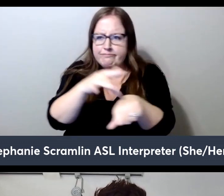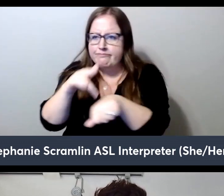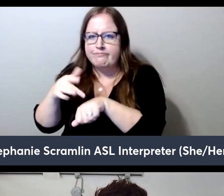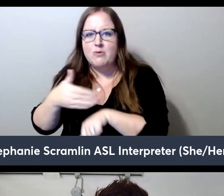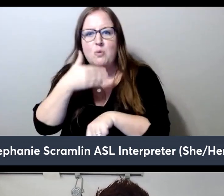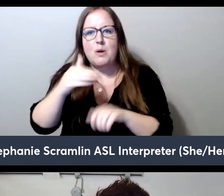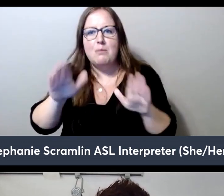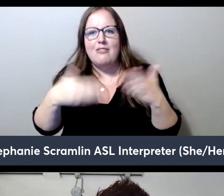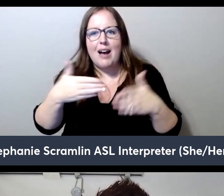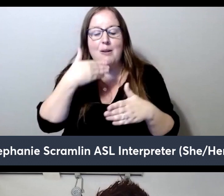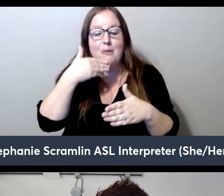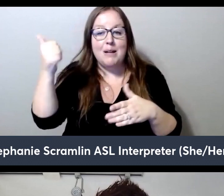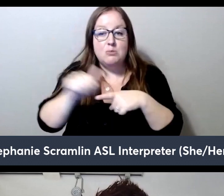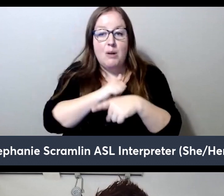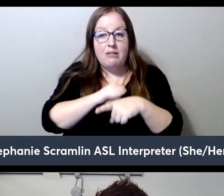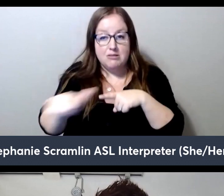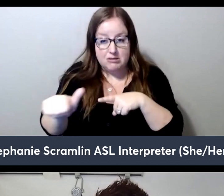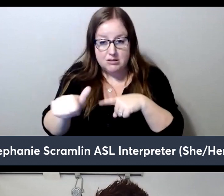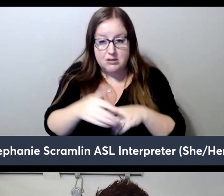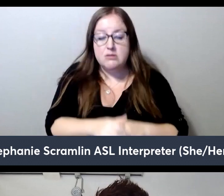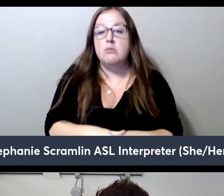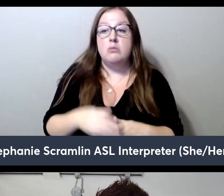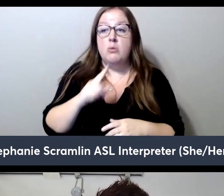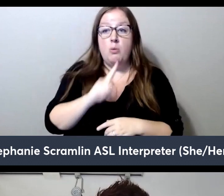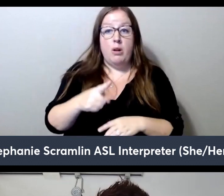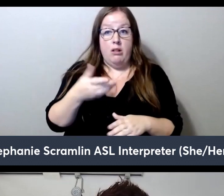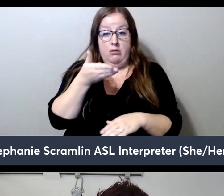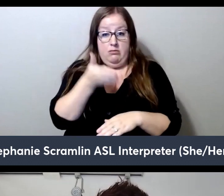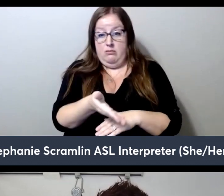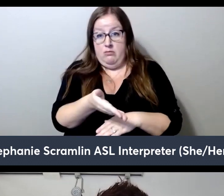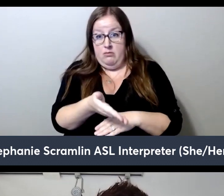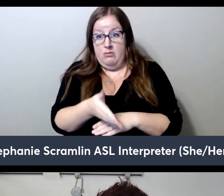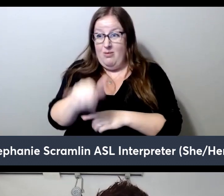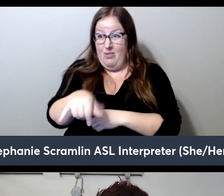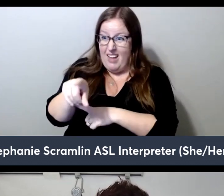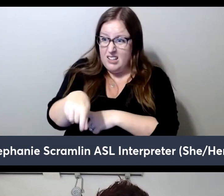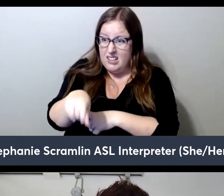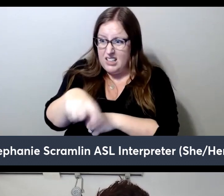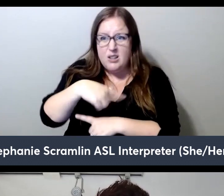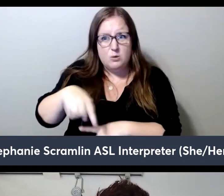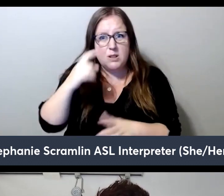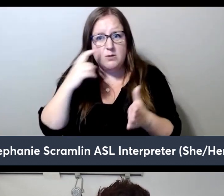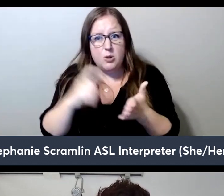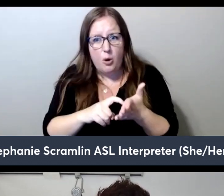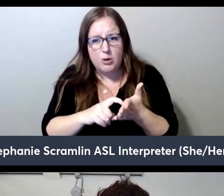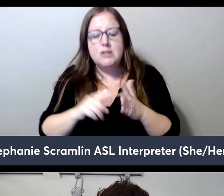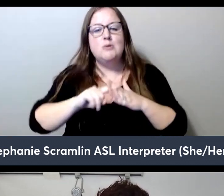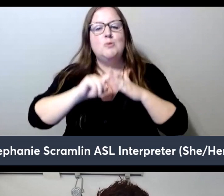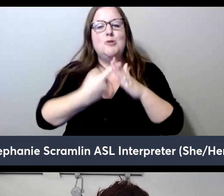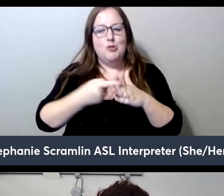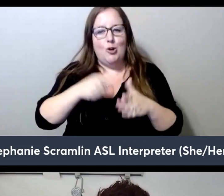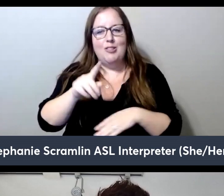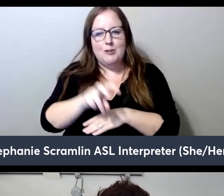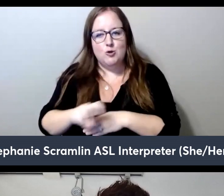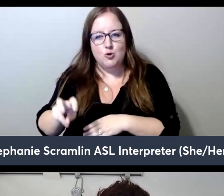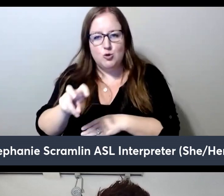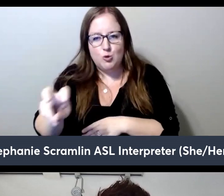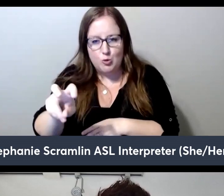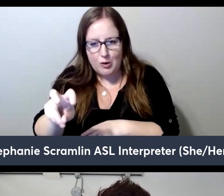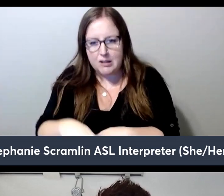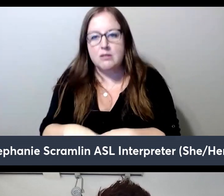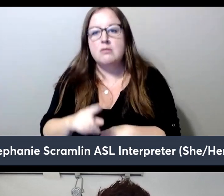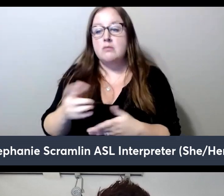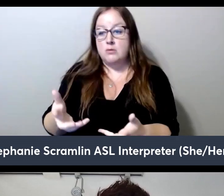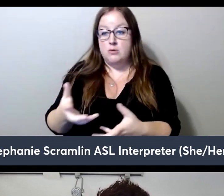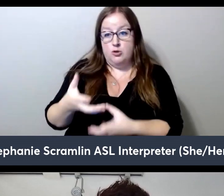practice guidance, and it's from there, it's from that need where we started off on this journey to make Trusted